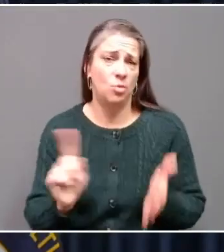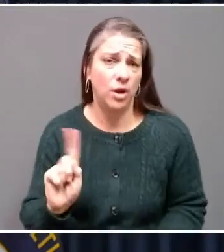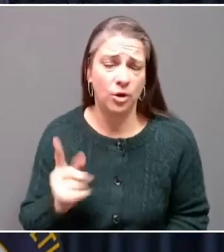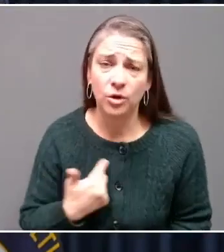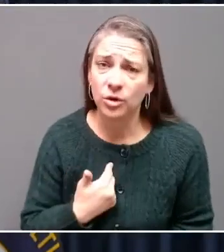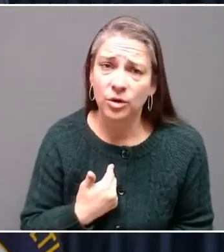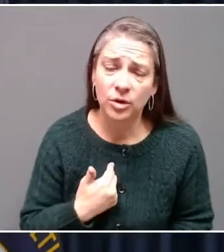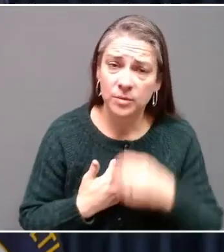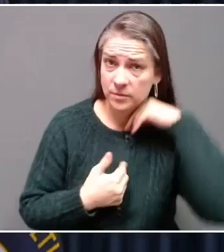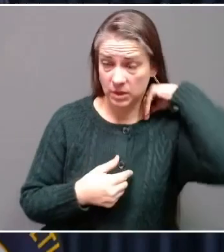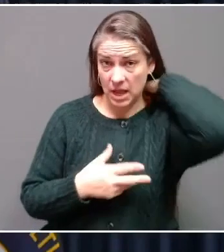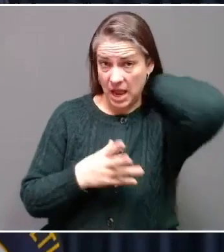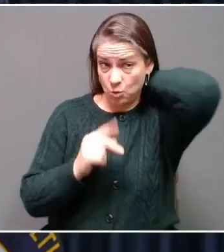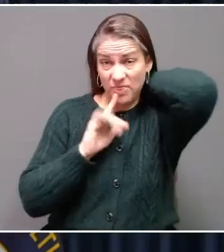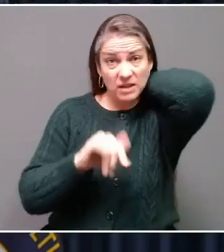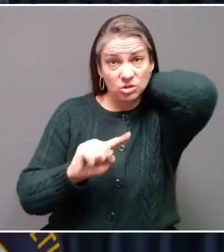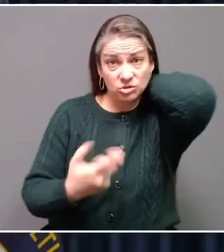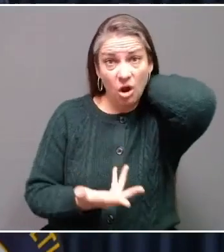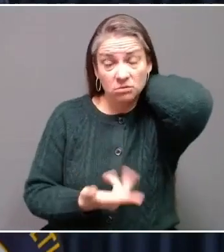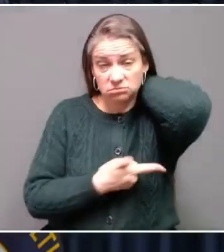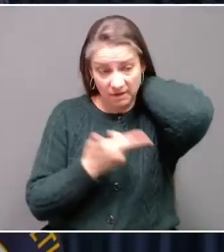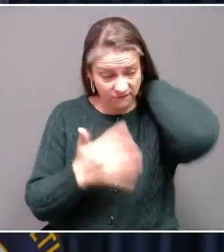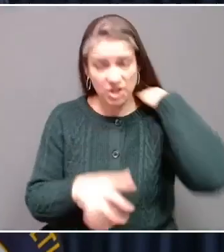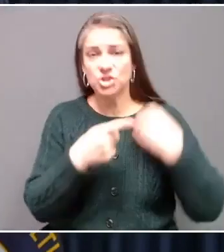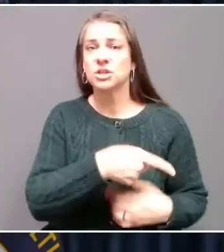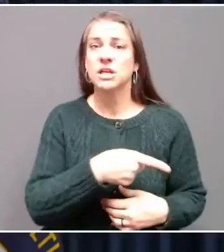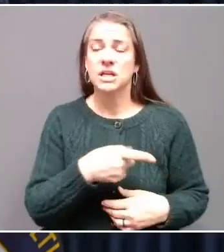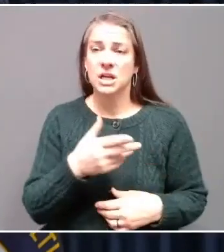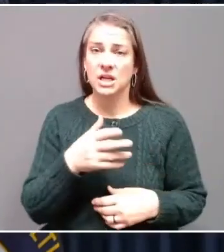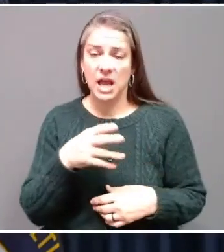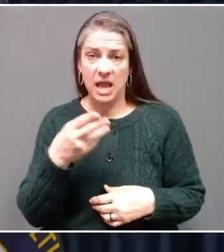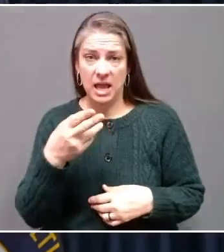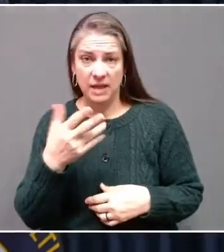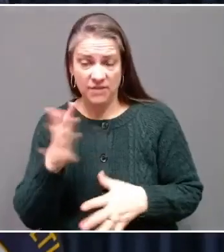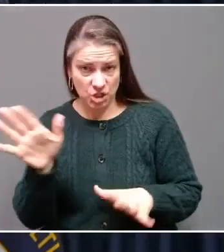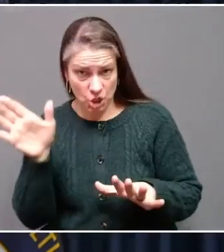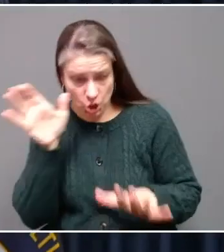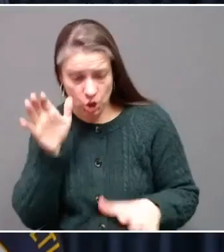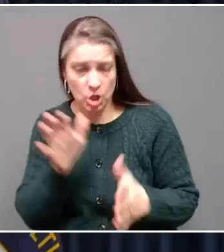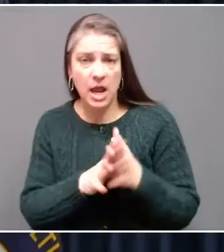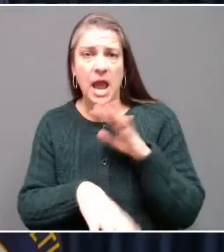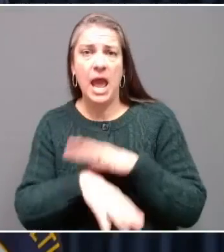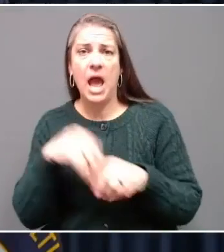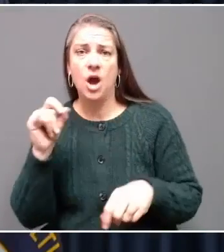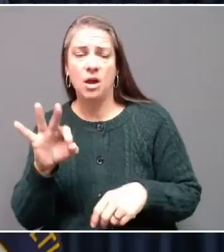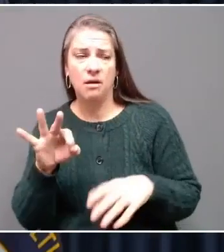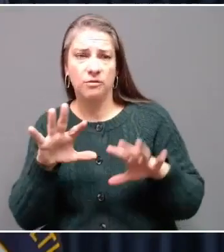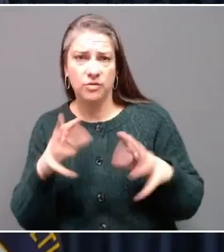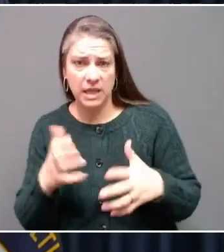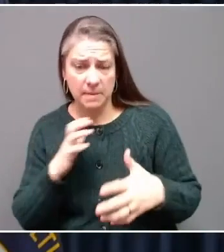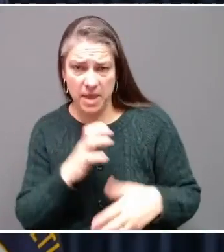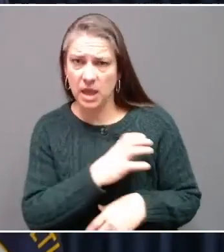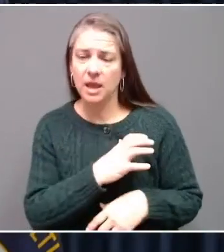it is a start. It got a hearing. It got out of committee. That's never happened in the Senate, but I don't really believe in wins like that. I mean, people who